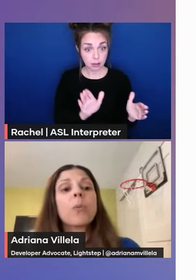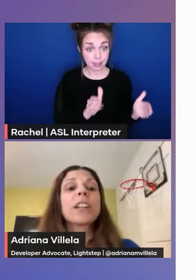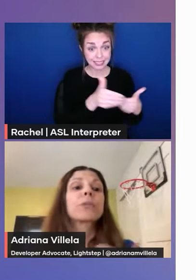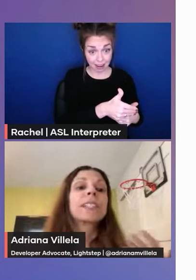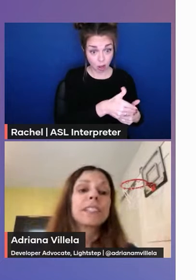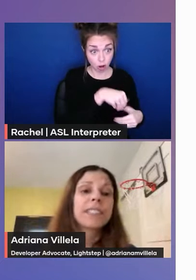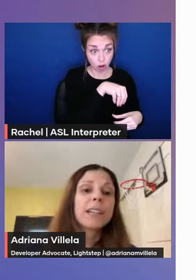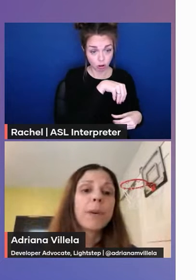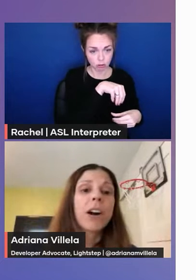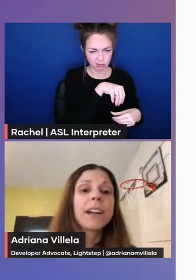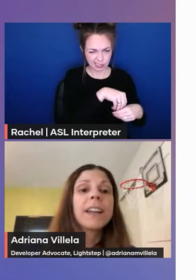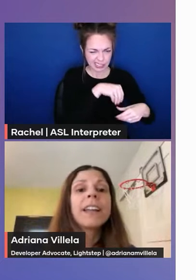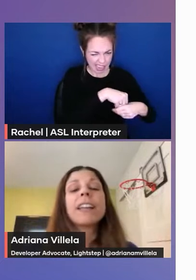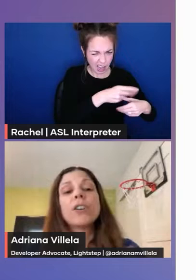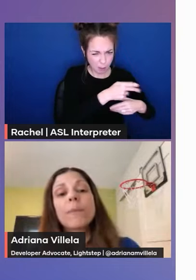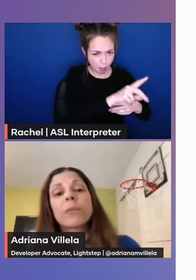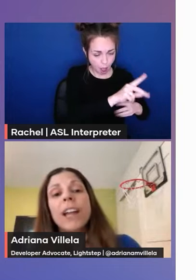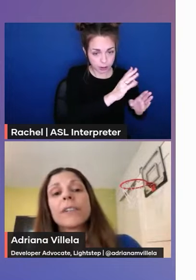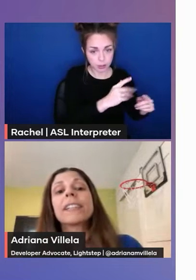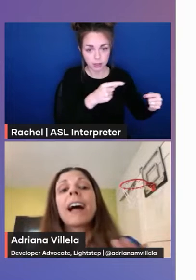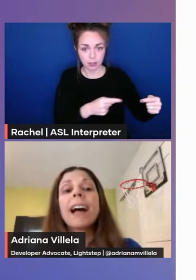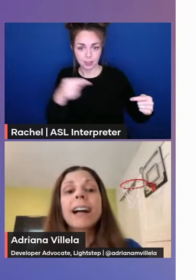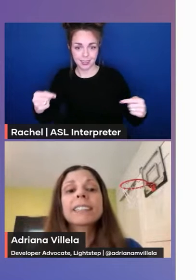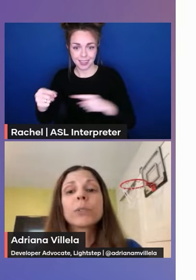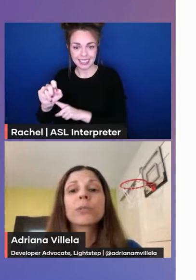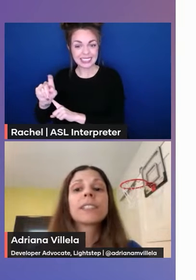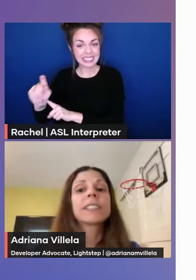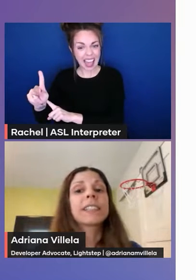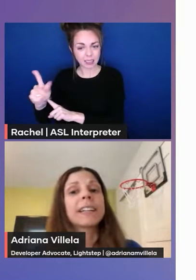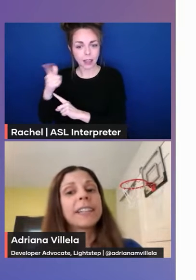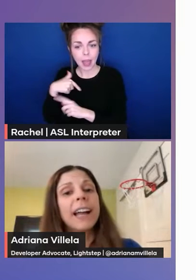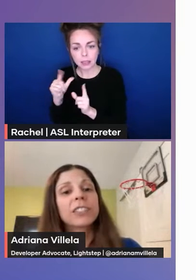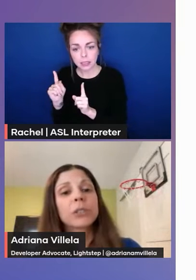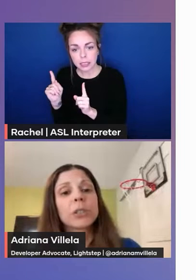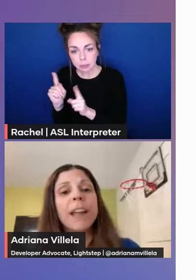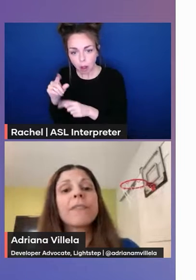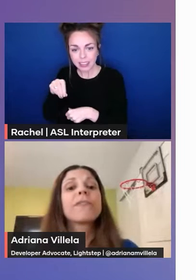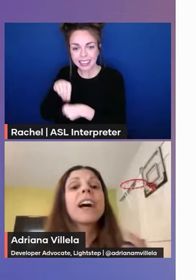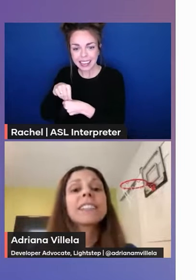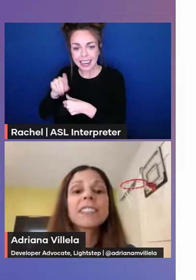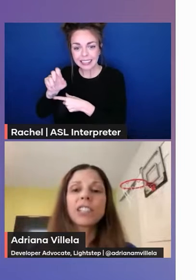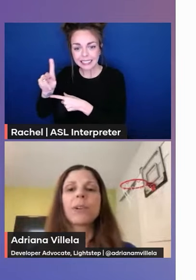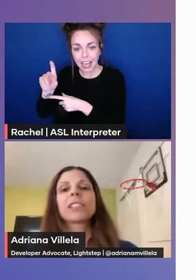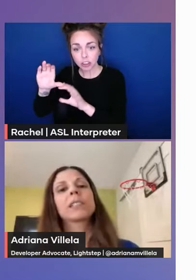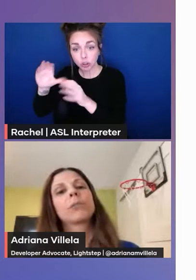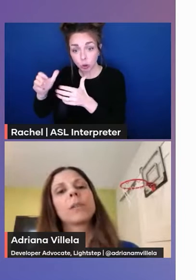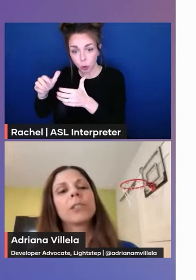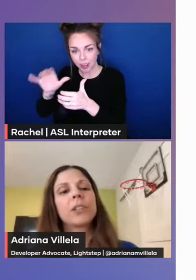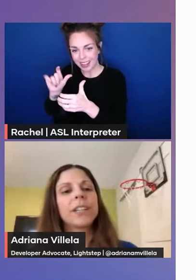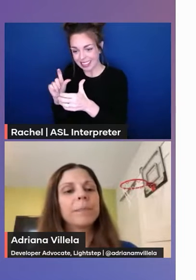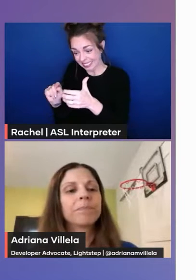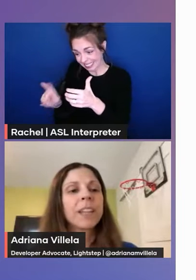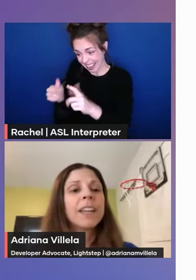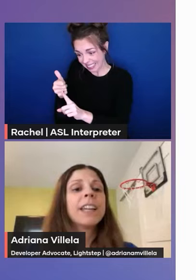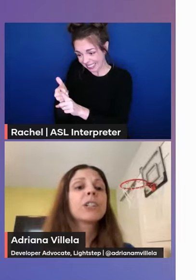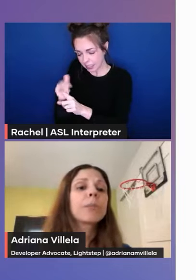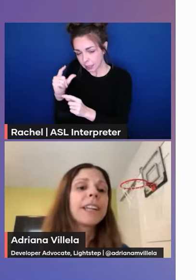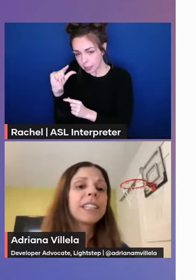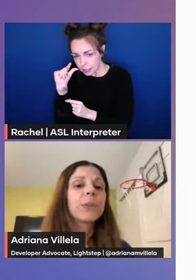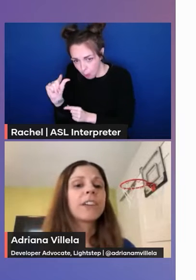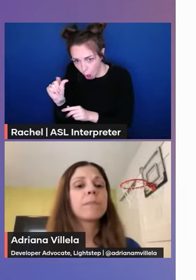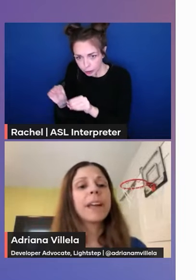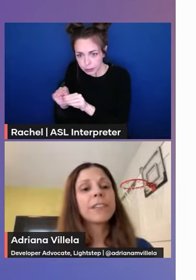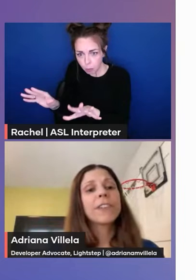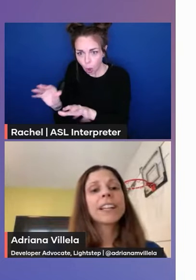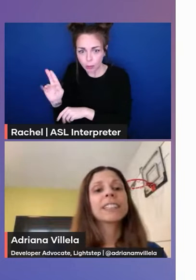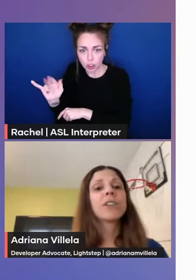container, which runs inside a pod. In Nomad, we have a task, which runs inside a task group. And that's the smallest deployable unit. In